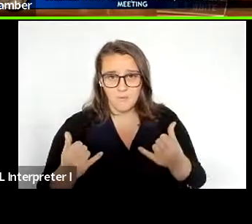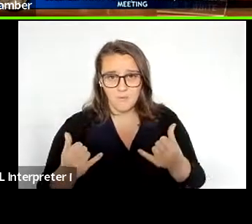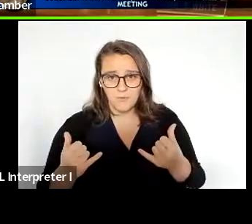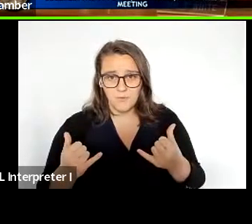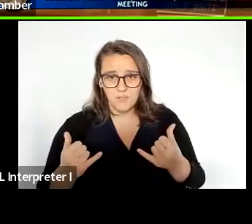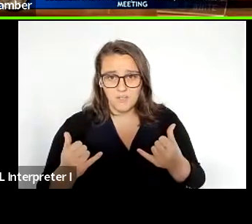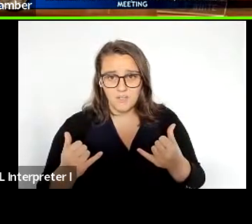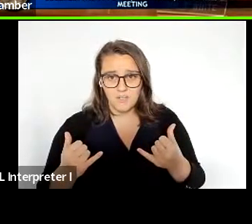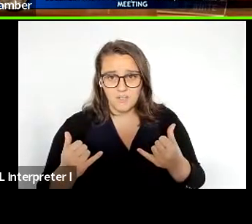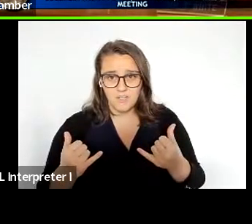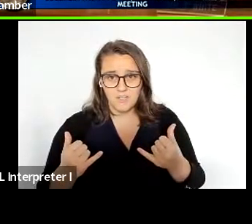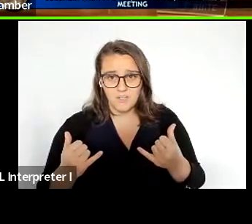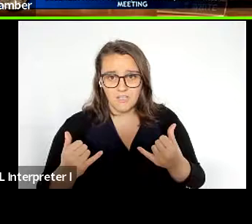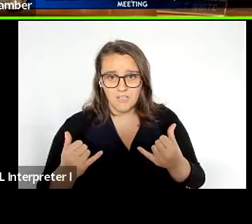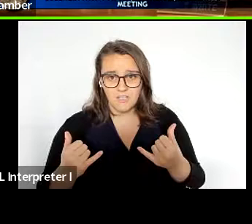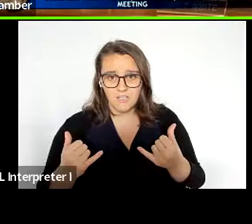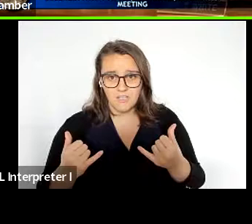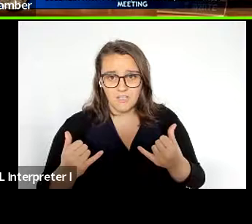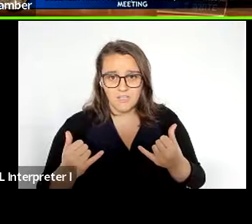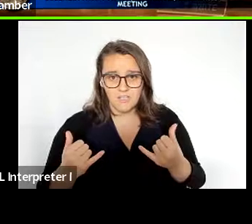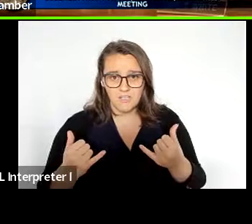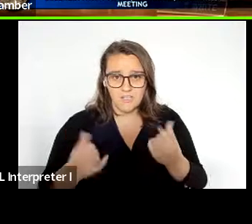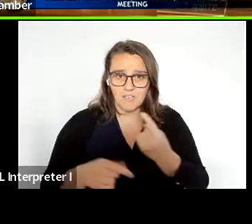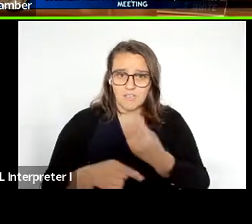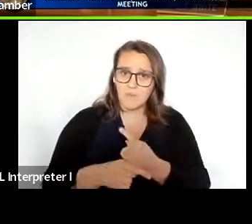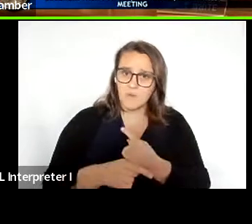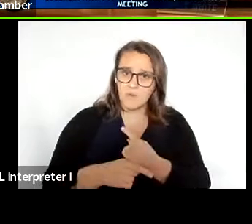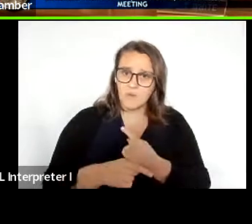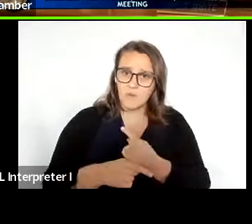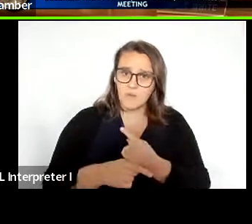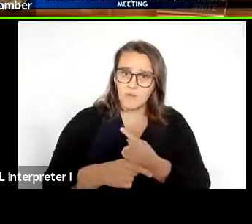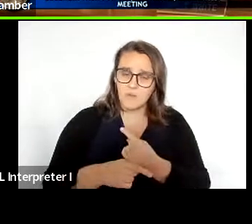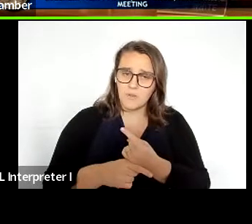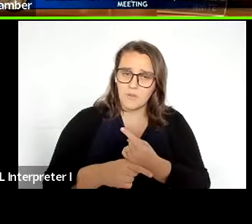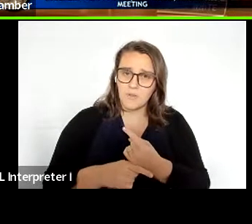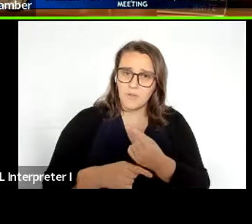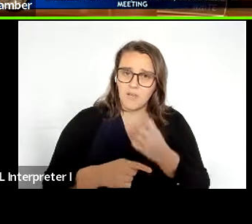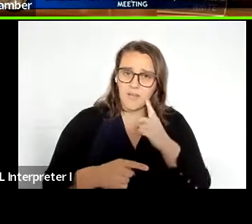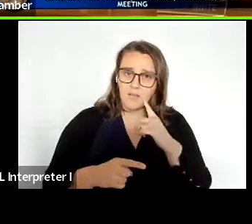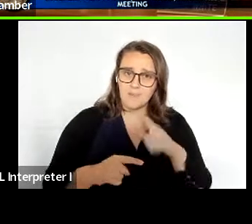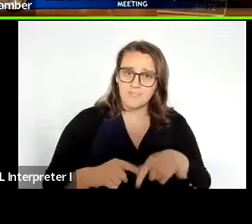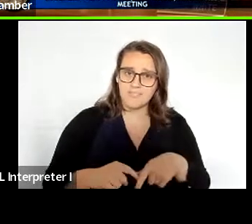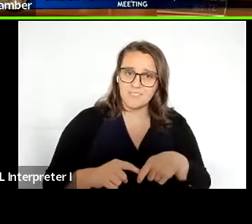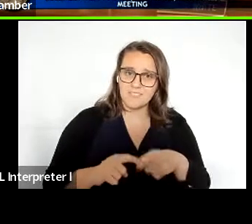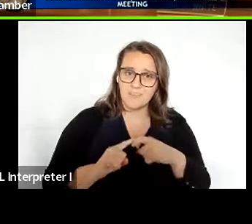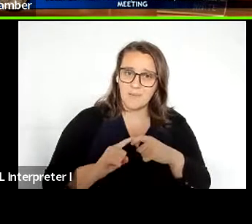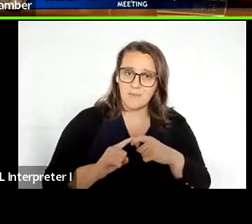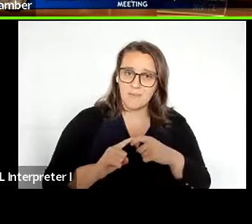Oh, right. Okay. Well, then maybe that's a perfect break point. I'll stop there.